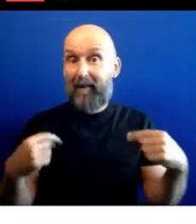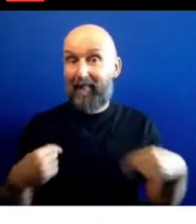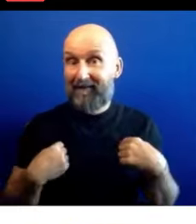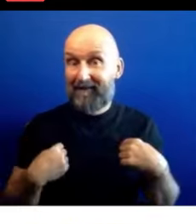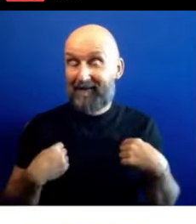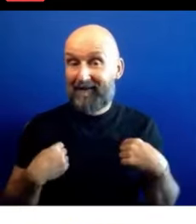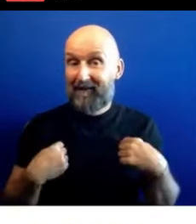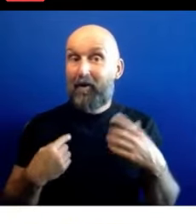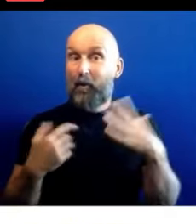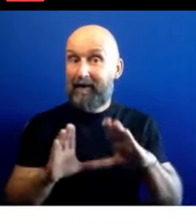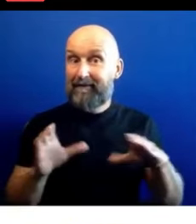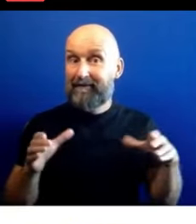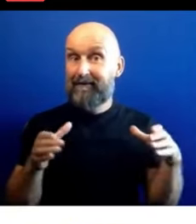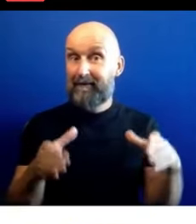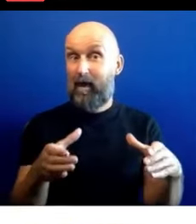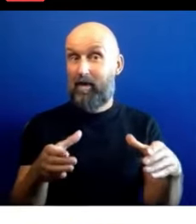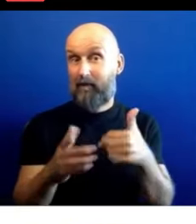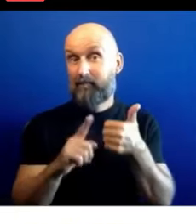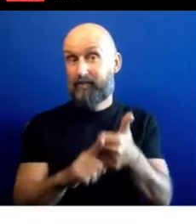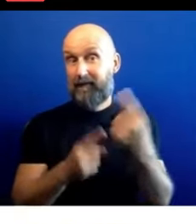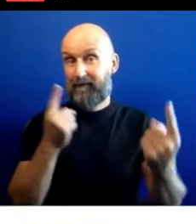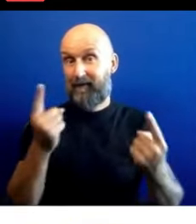stick together, people.